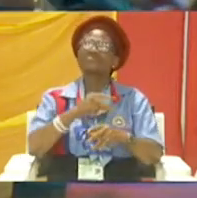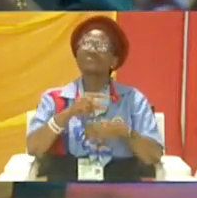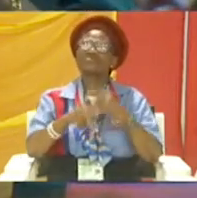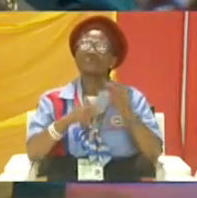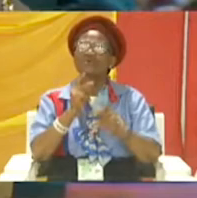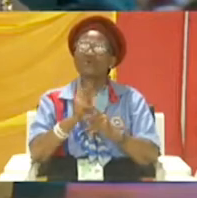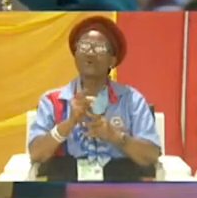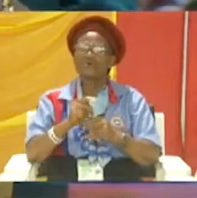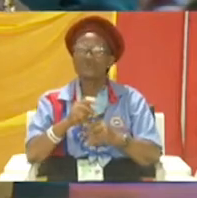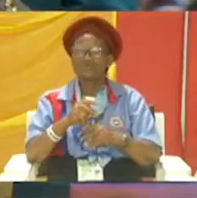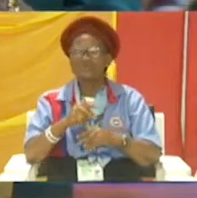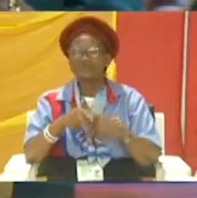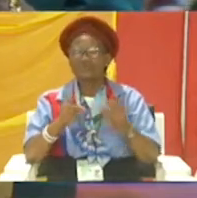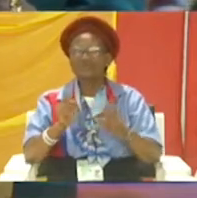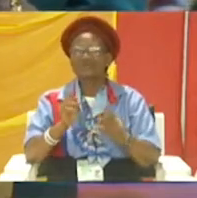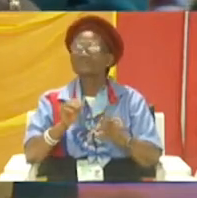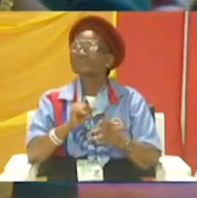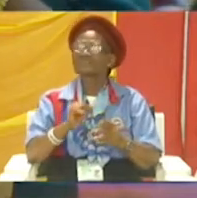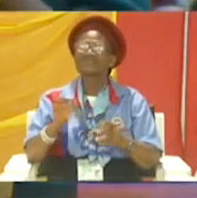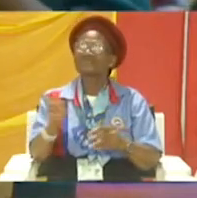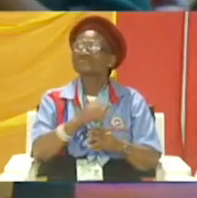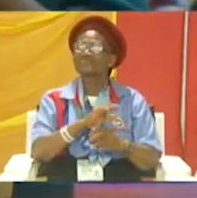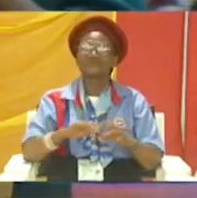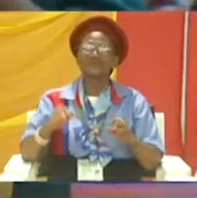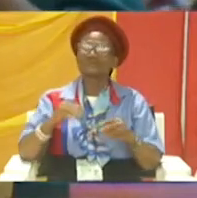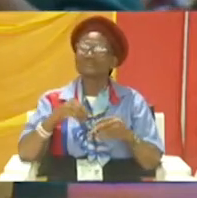But the